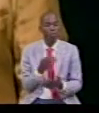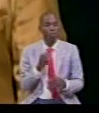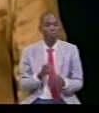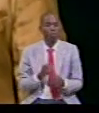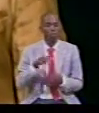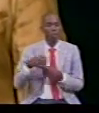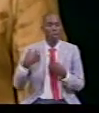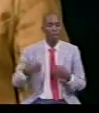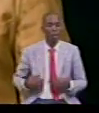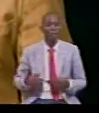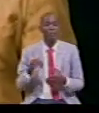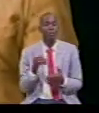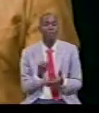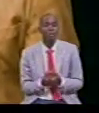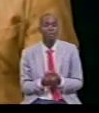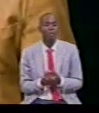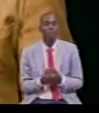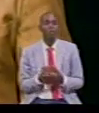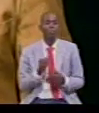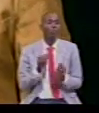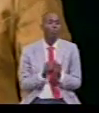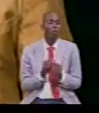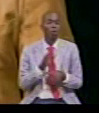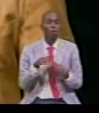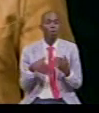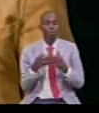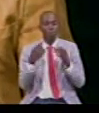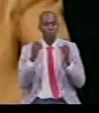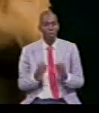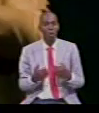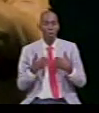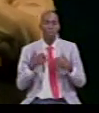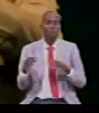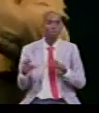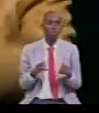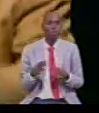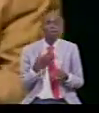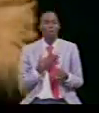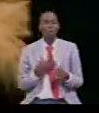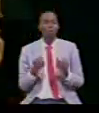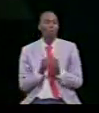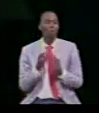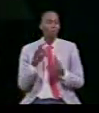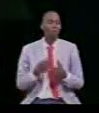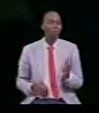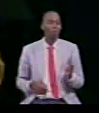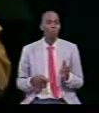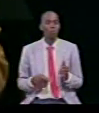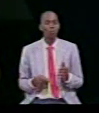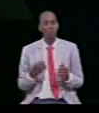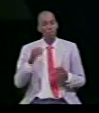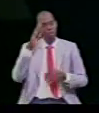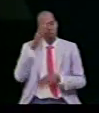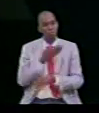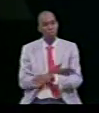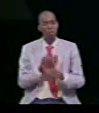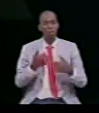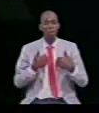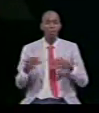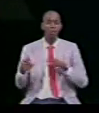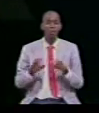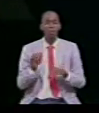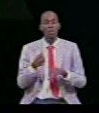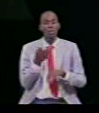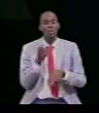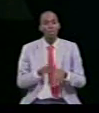heart to what the Father has done and what the Son has affirmed. Anytime you have